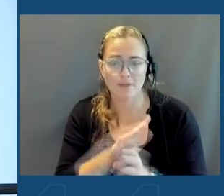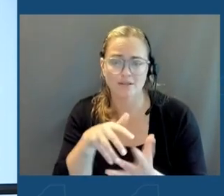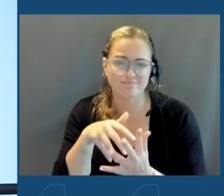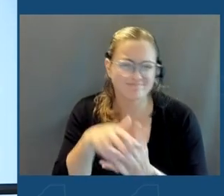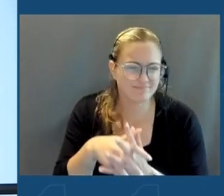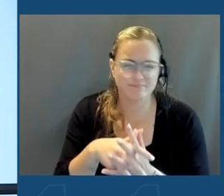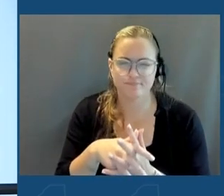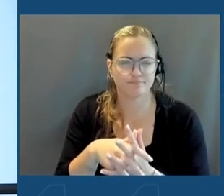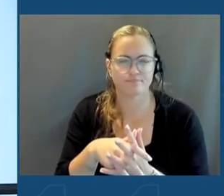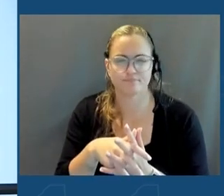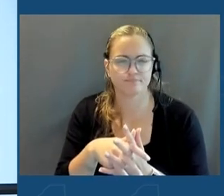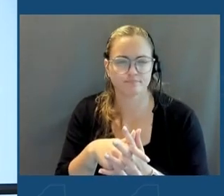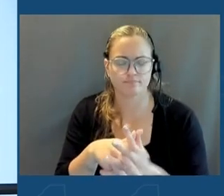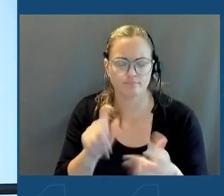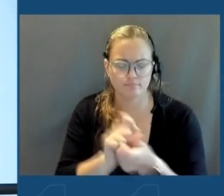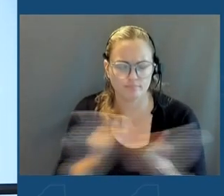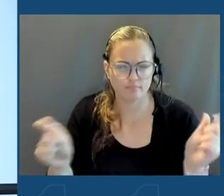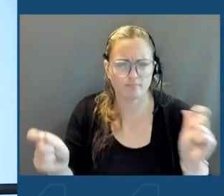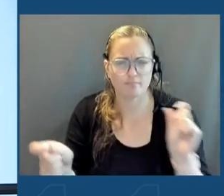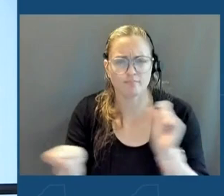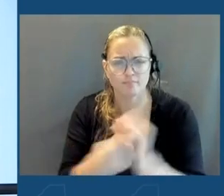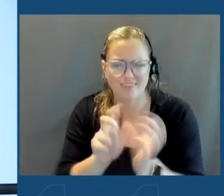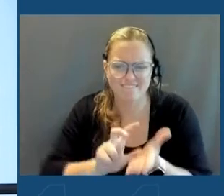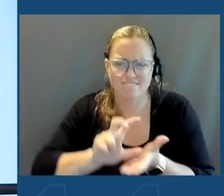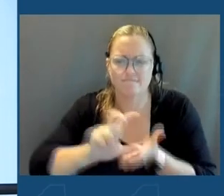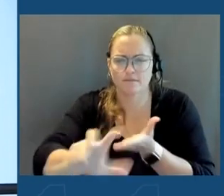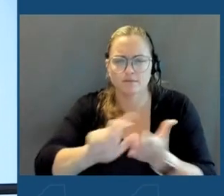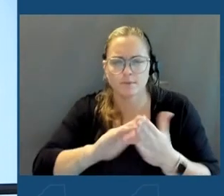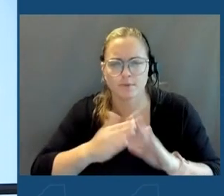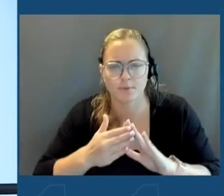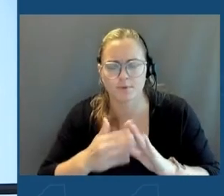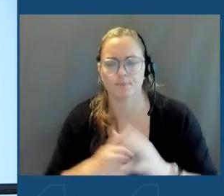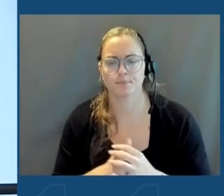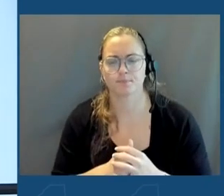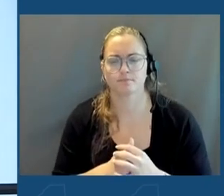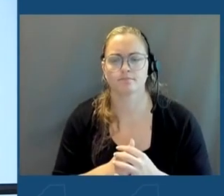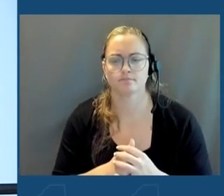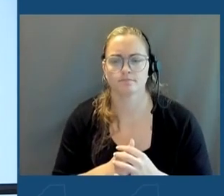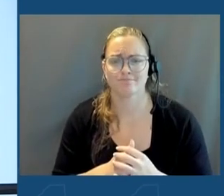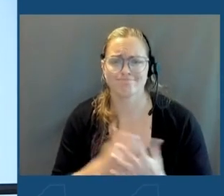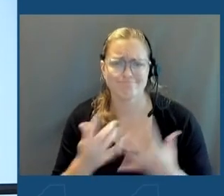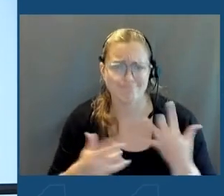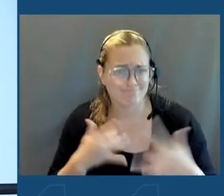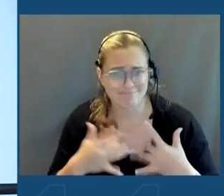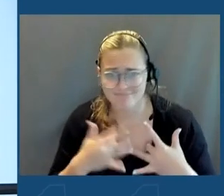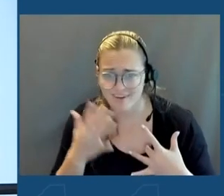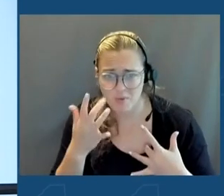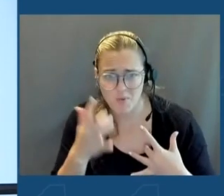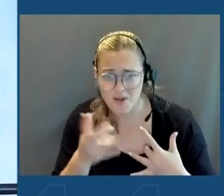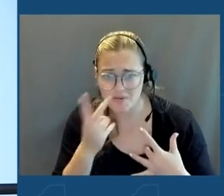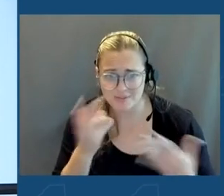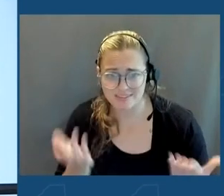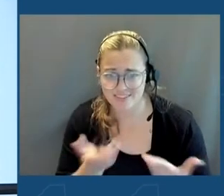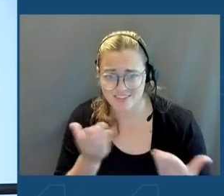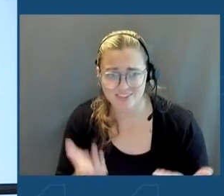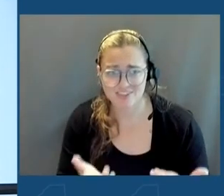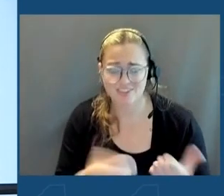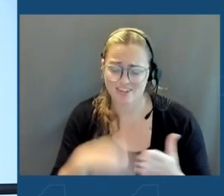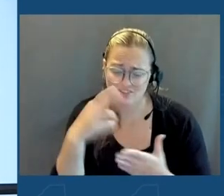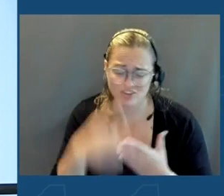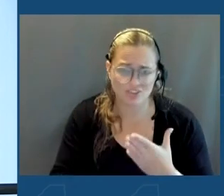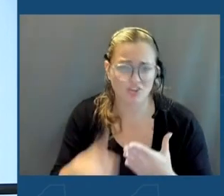a transformative investment in communities. And what's exciting about that is what you're seeing here is the result of